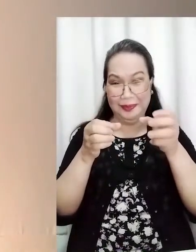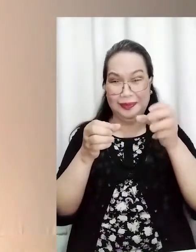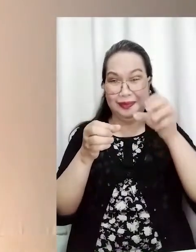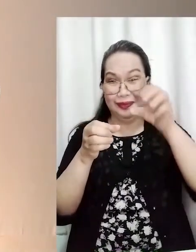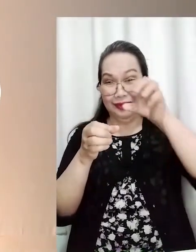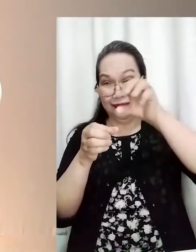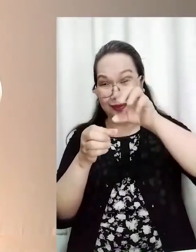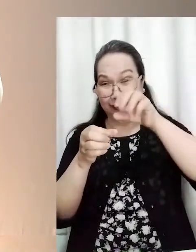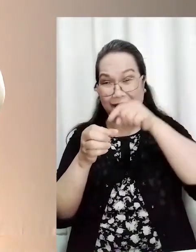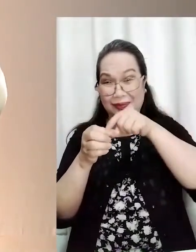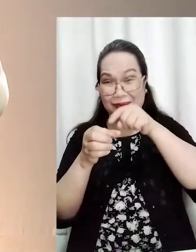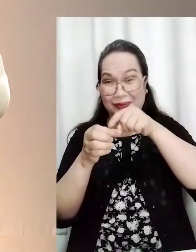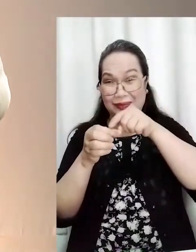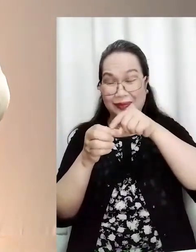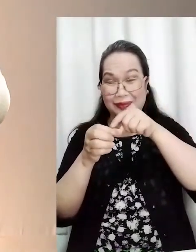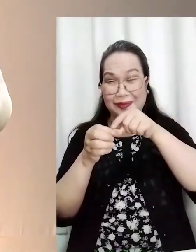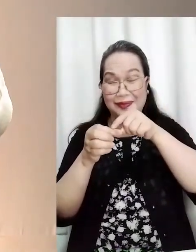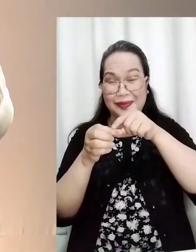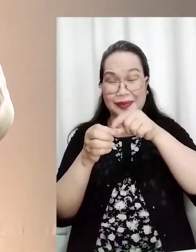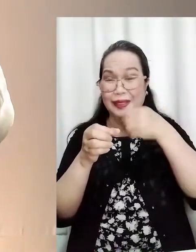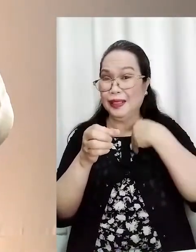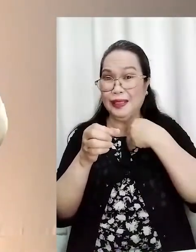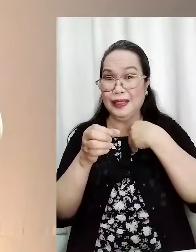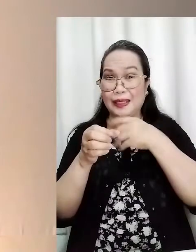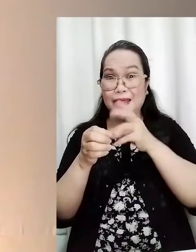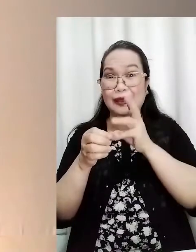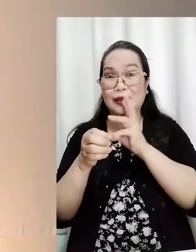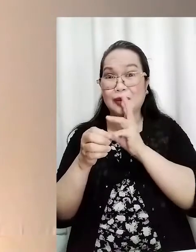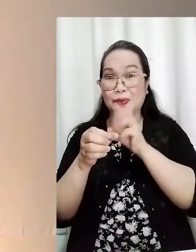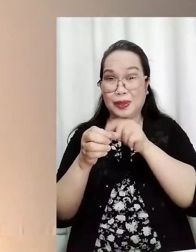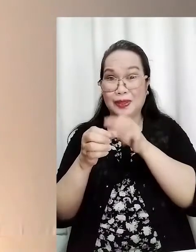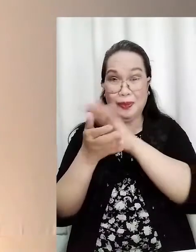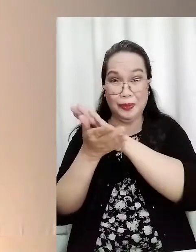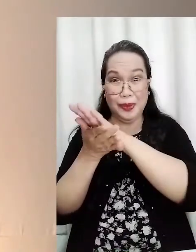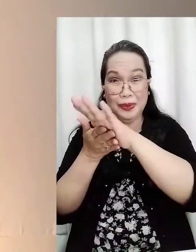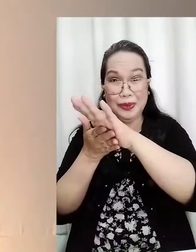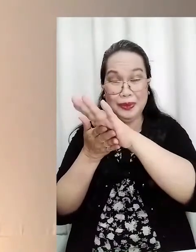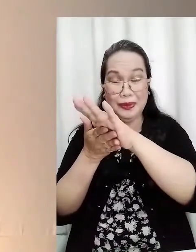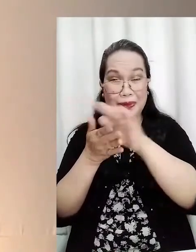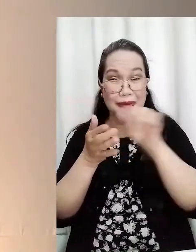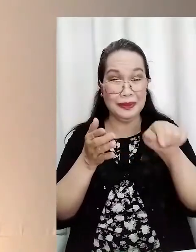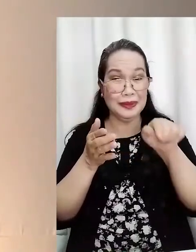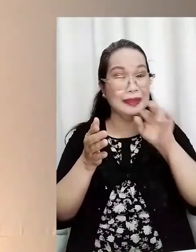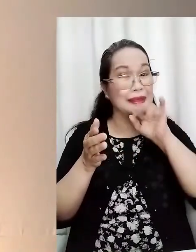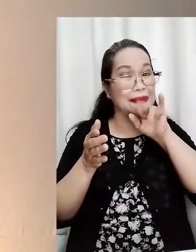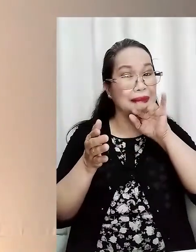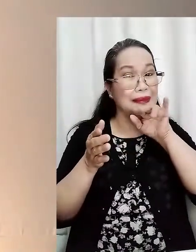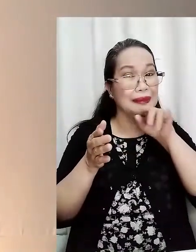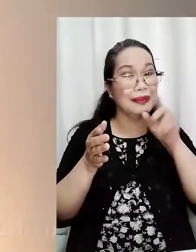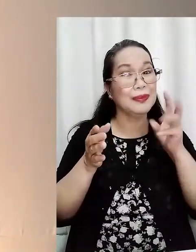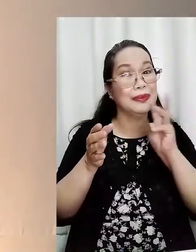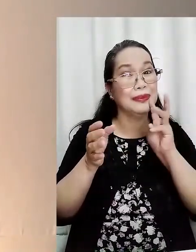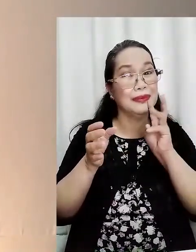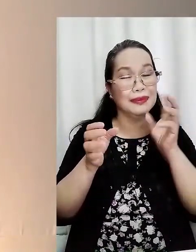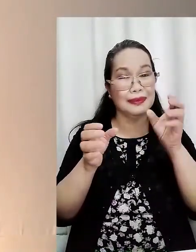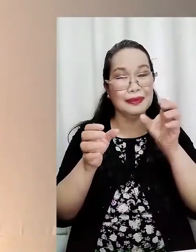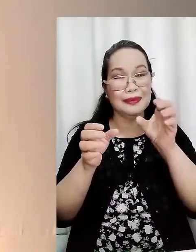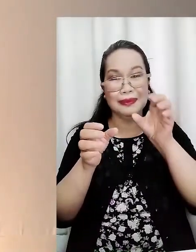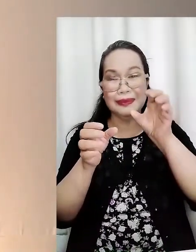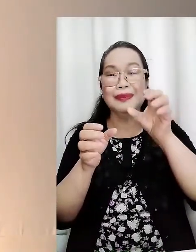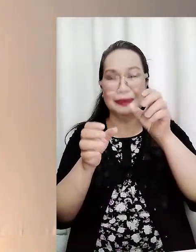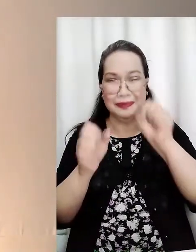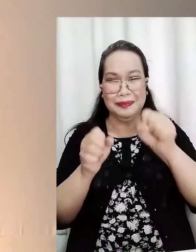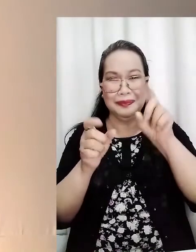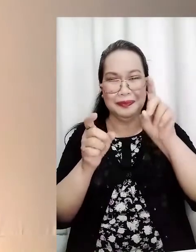ay inilagay ko dito sa hindi pa nauubos na bottled water na ito? Let us do it.